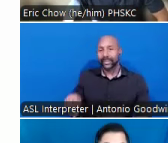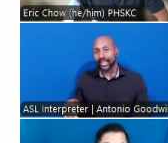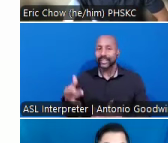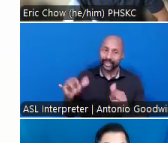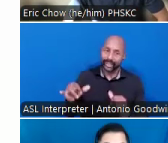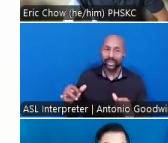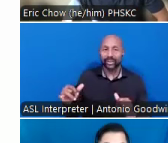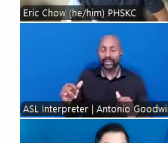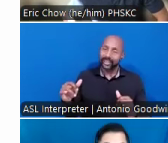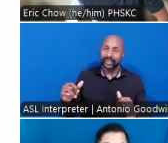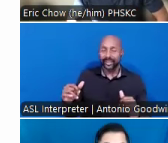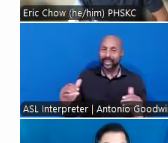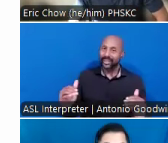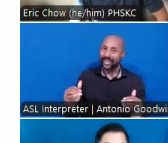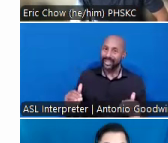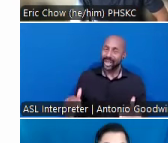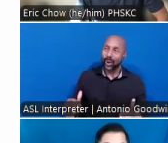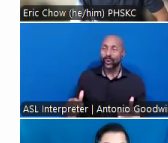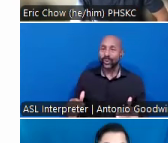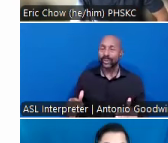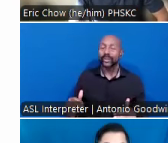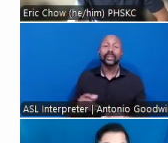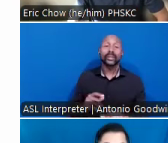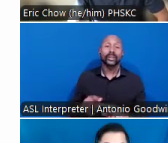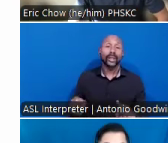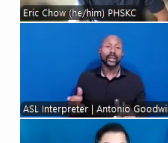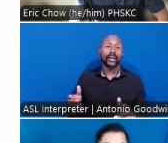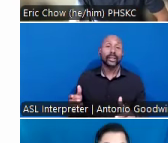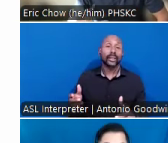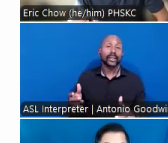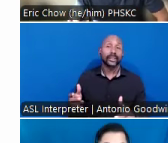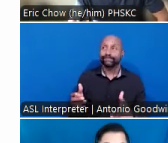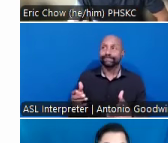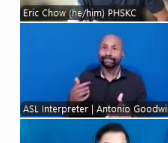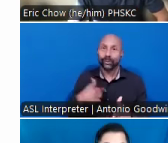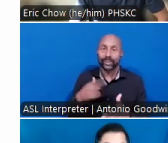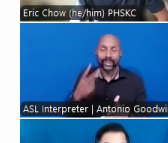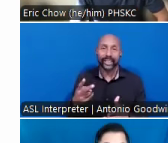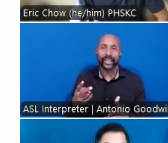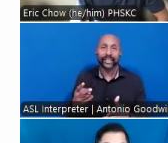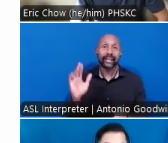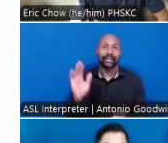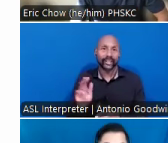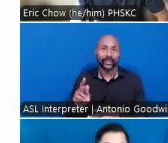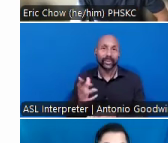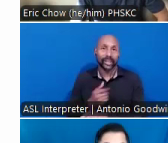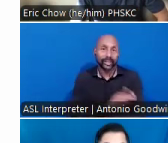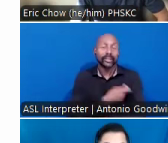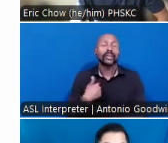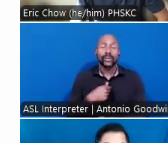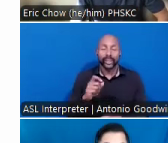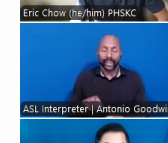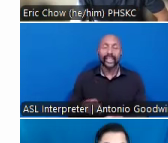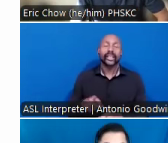each year we're starting to see decreases, which is very concerning. So we need to take steps to make sure that people are up to date with the